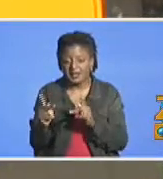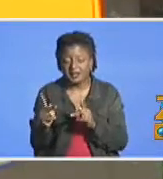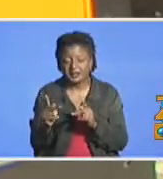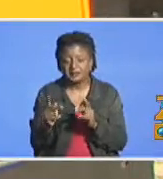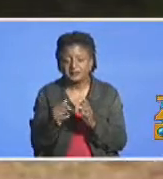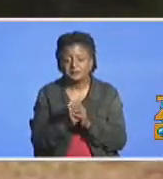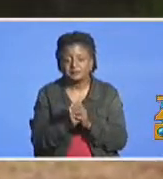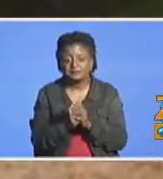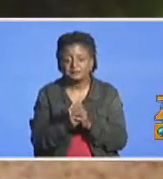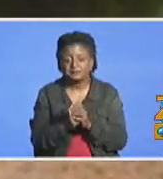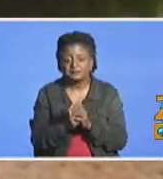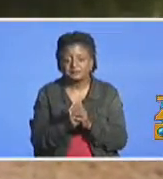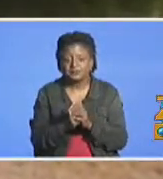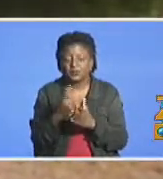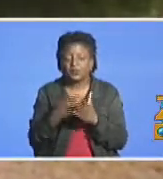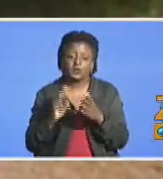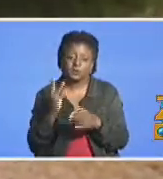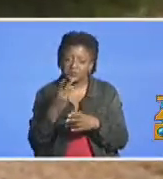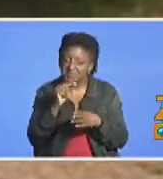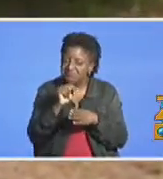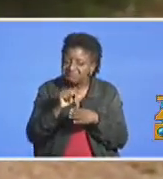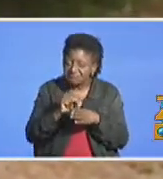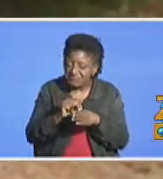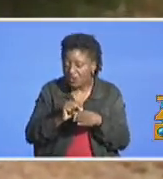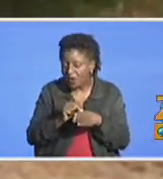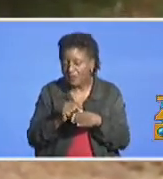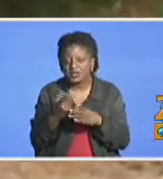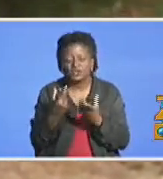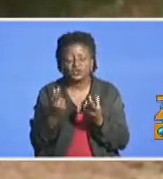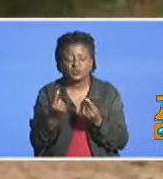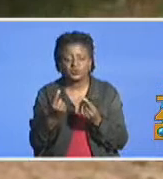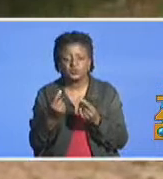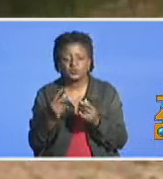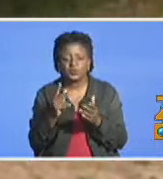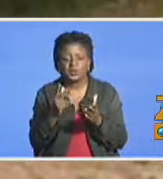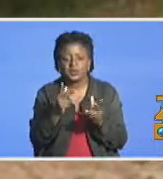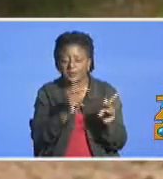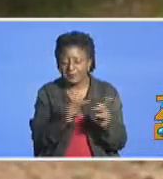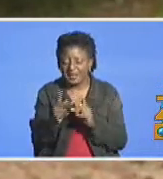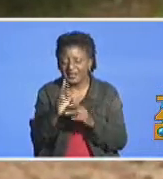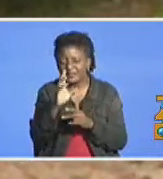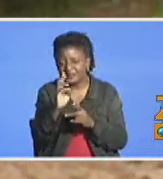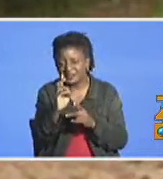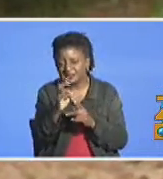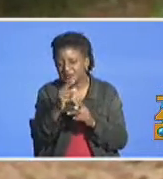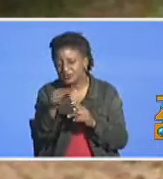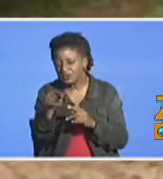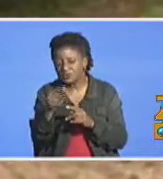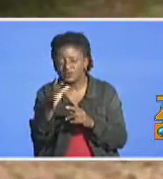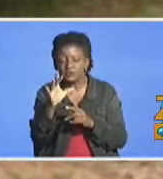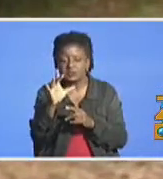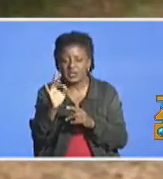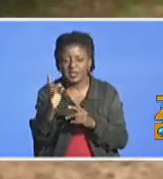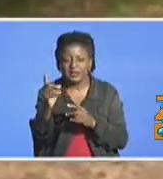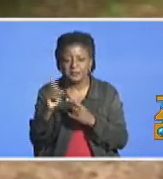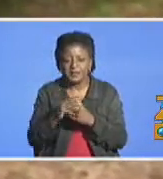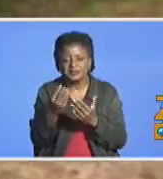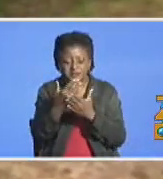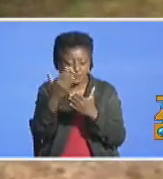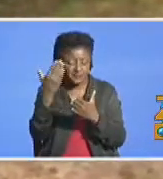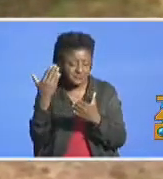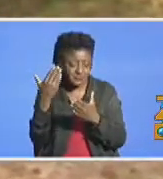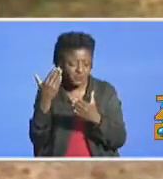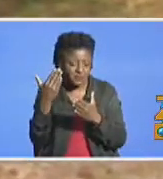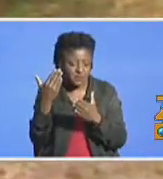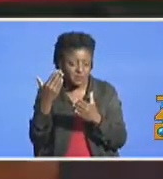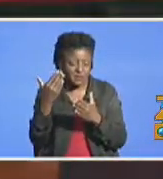some of the blows. What we normally do is we normally plan 6-8 months in advance for the hurricane season. So at the point